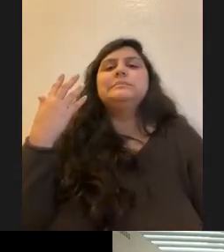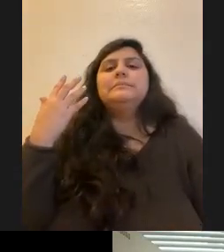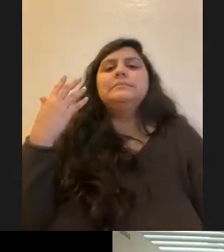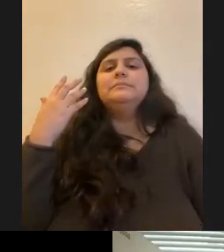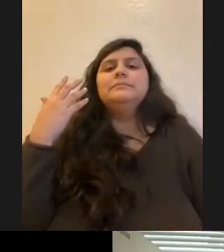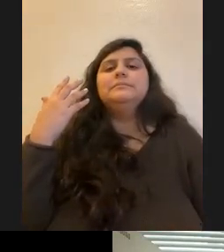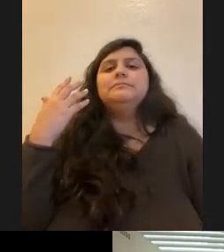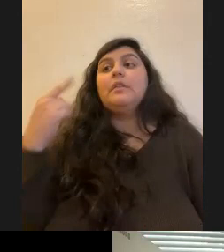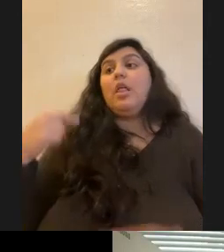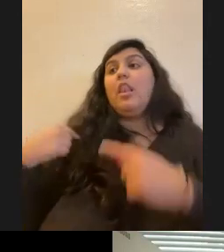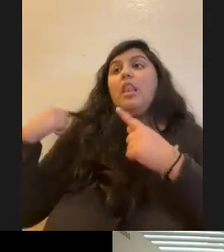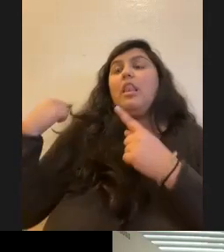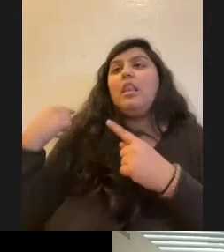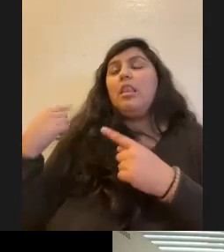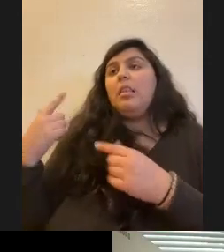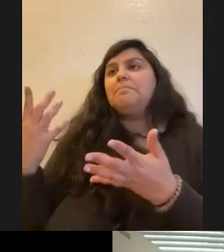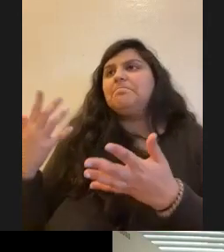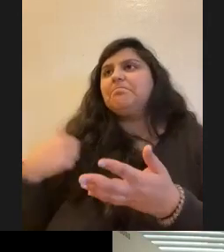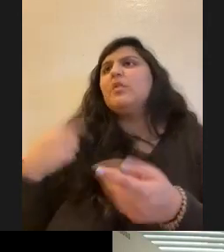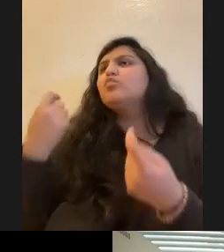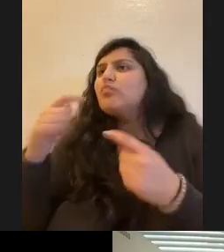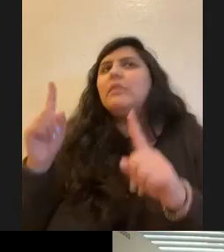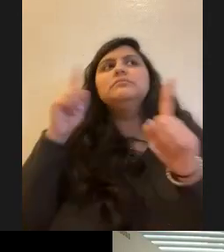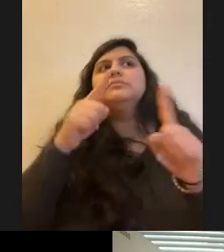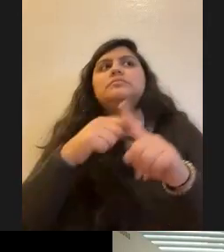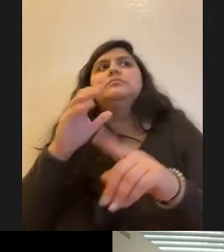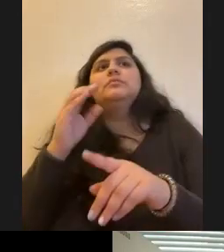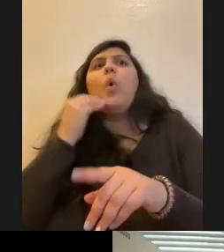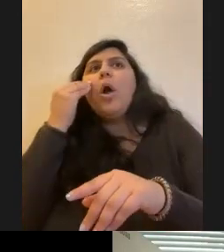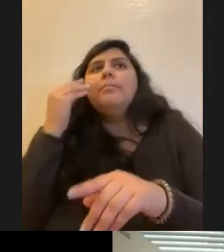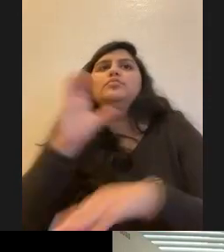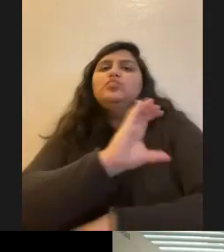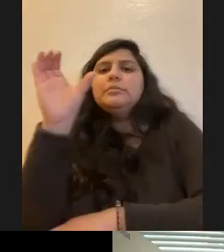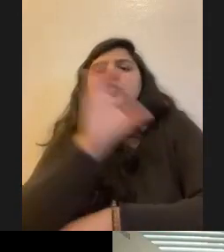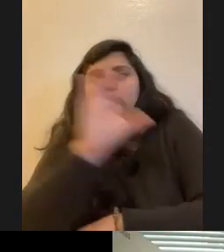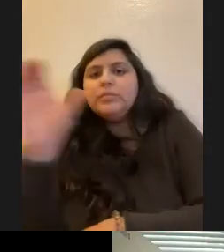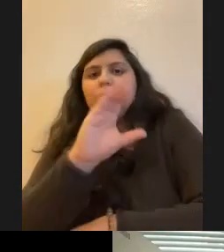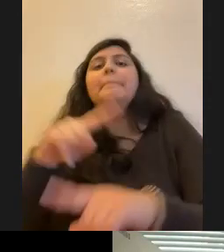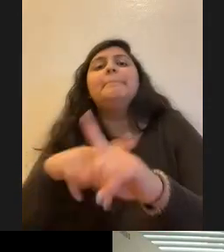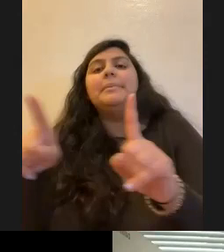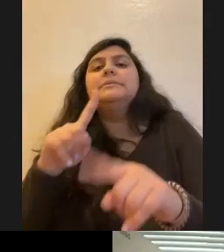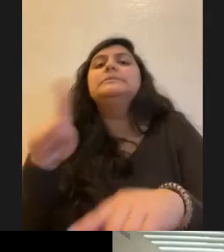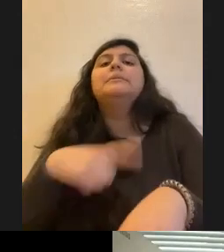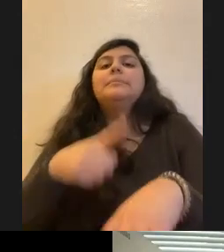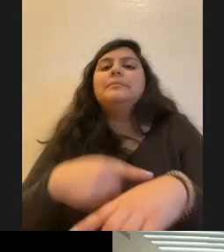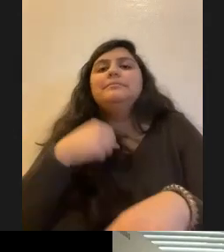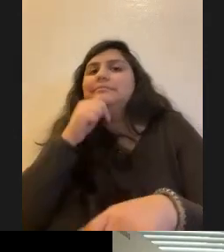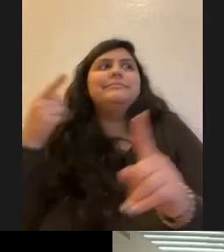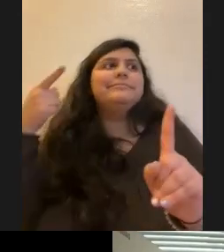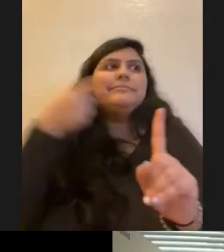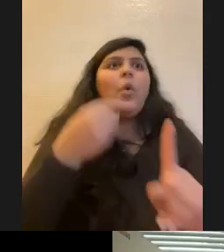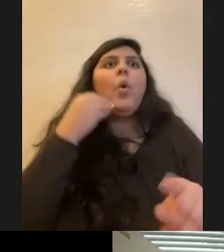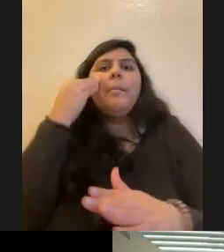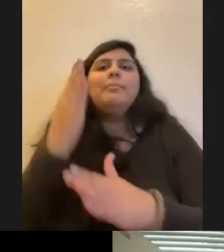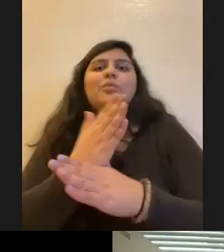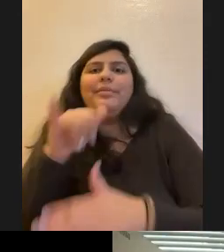The longest time I've been, I try to go home like every Christmas, but it's usually, I don't typically get home in between that time, which is a